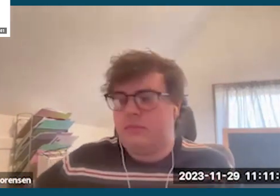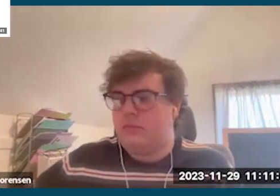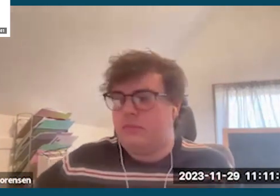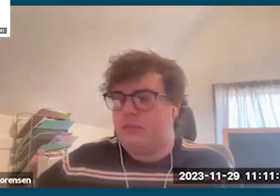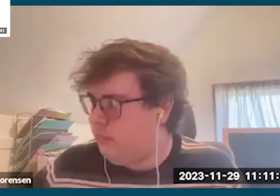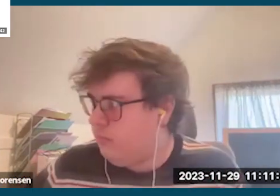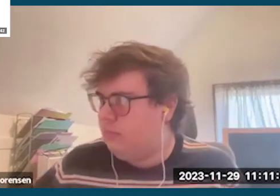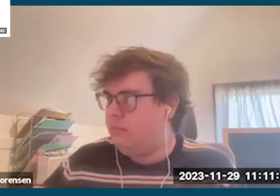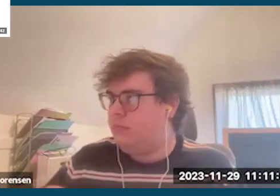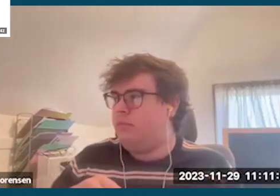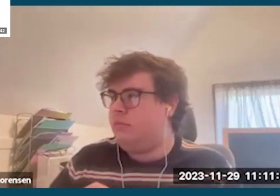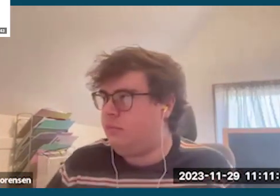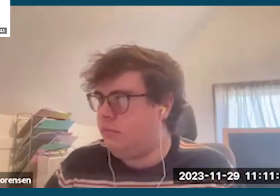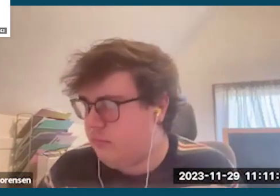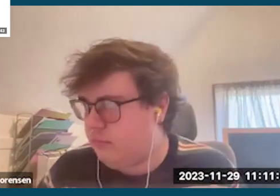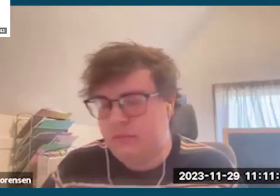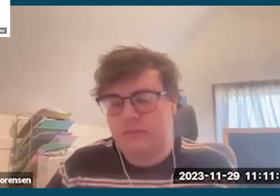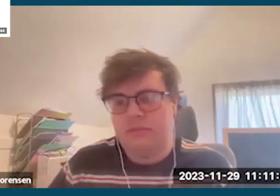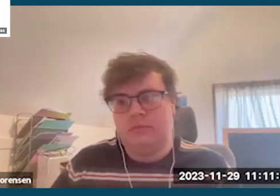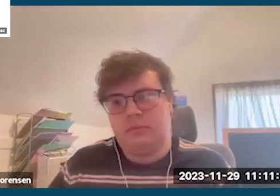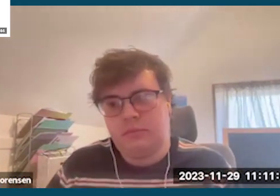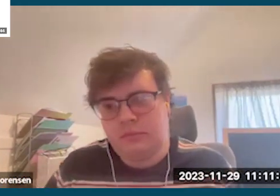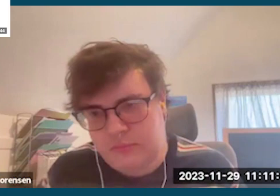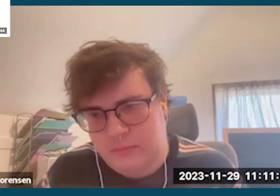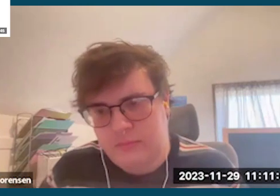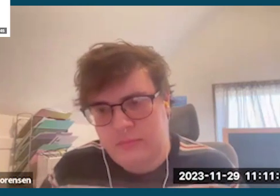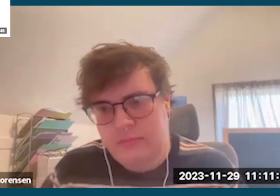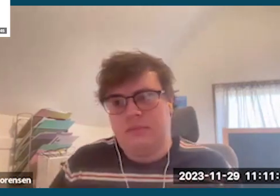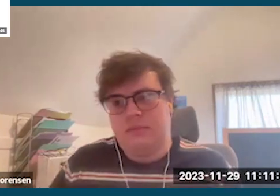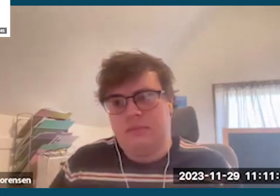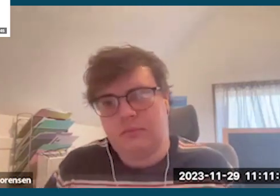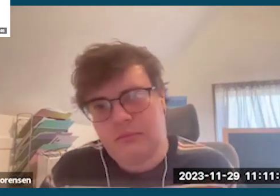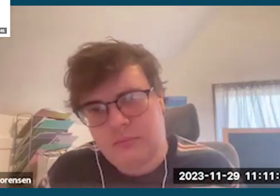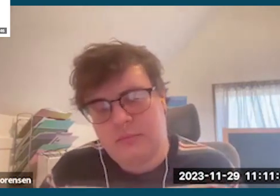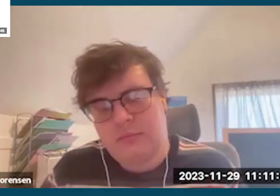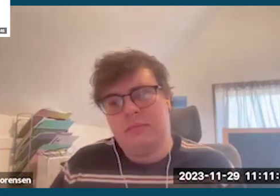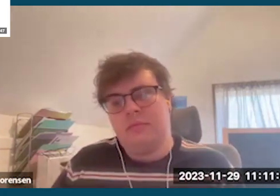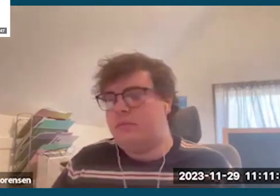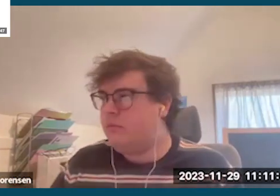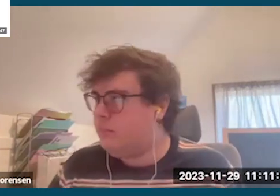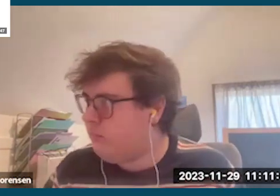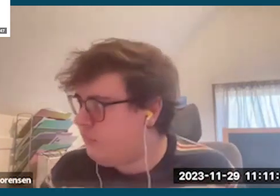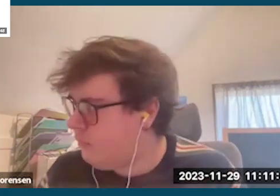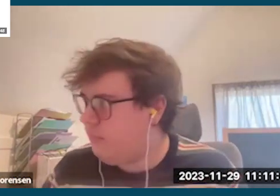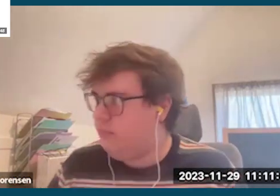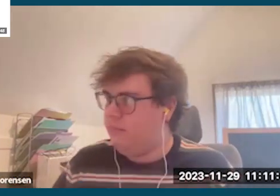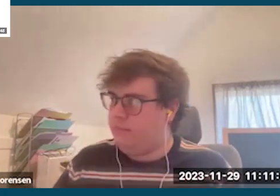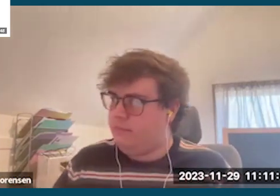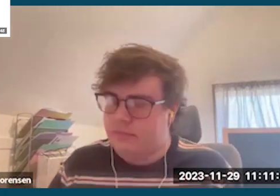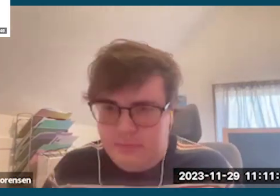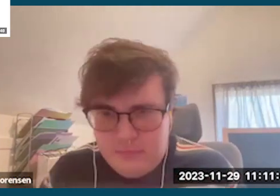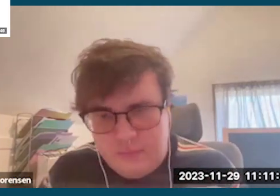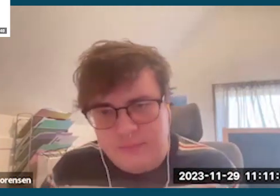guardianship, they still need to be included in conversations about their care and treatment. Say you put someone on a